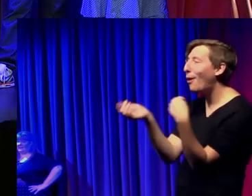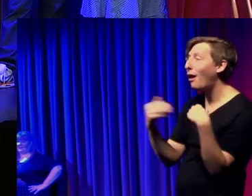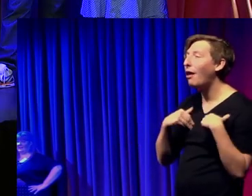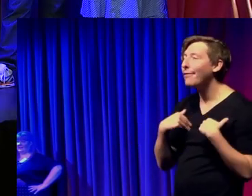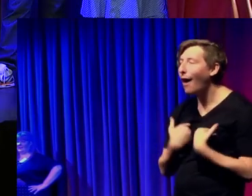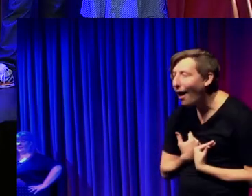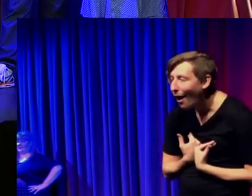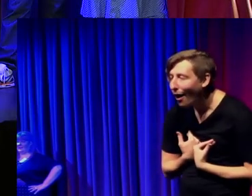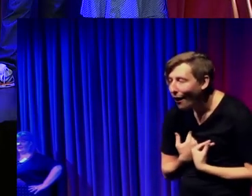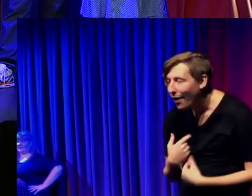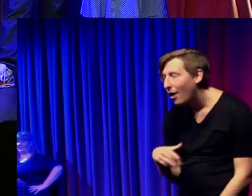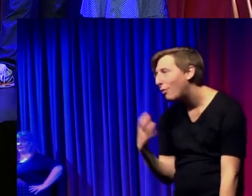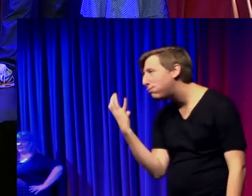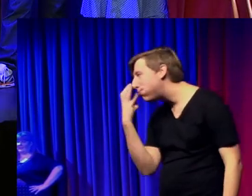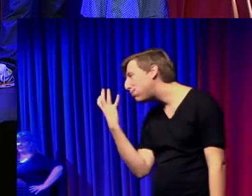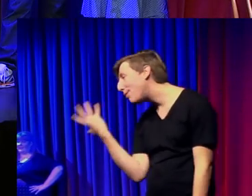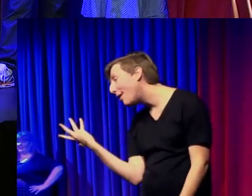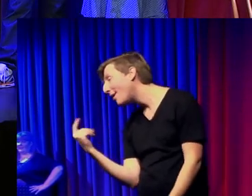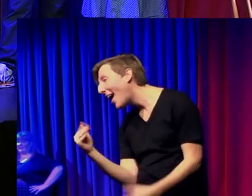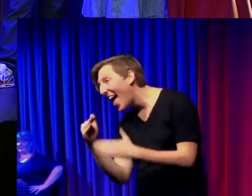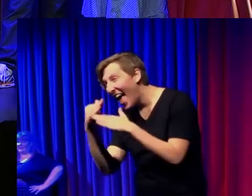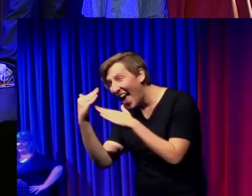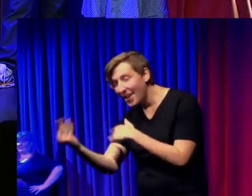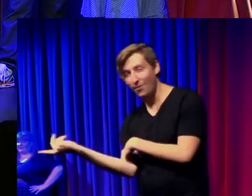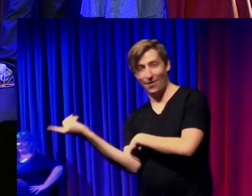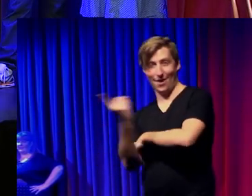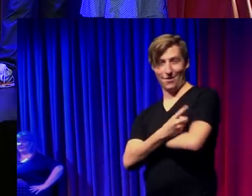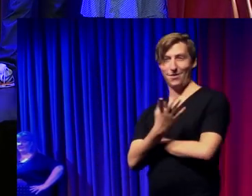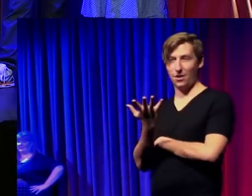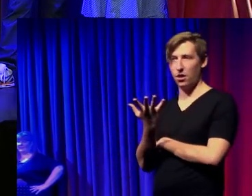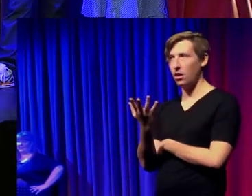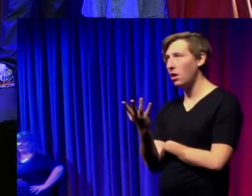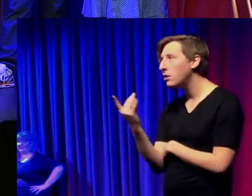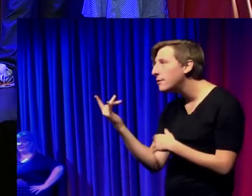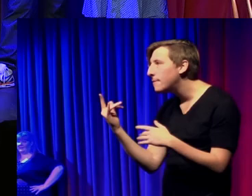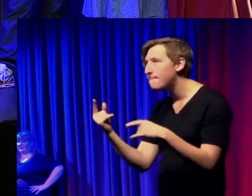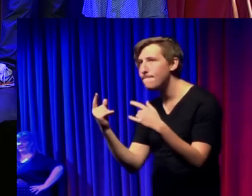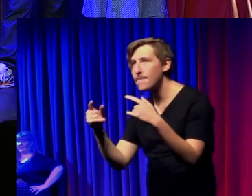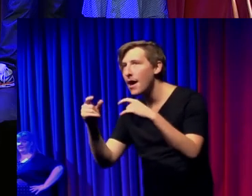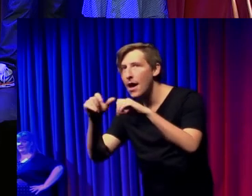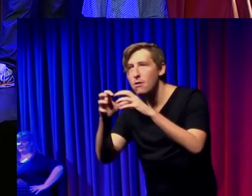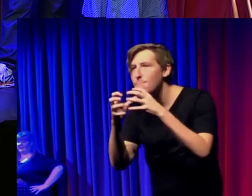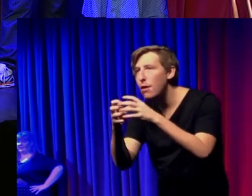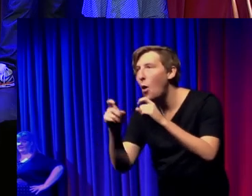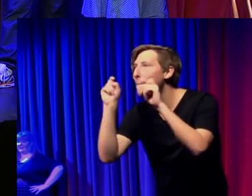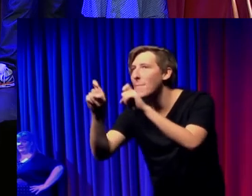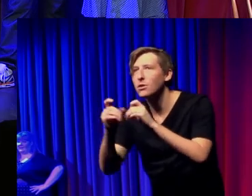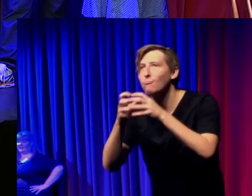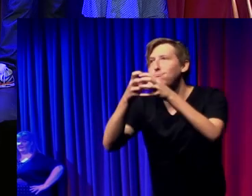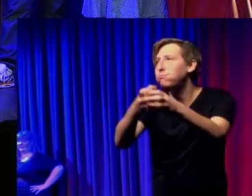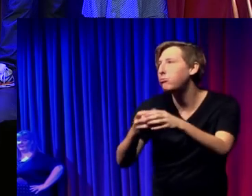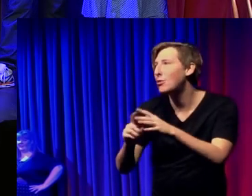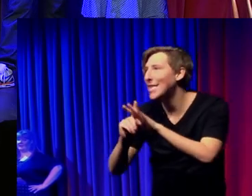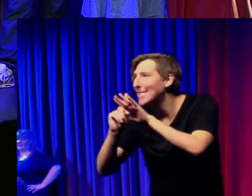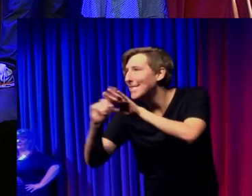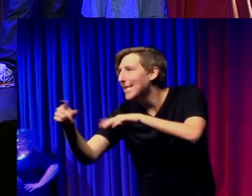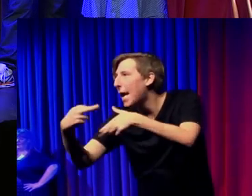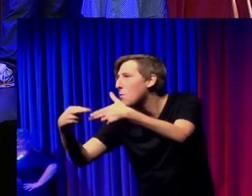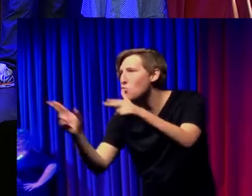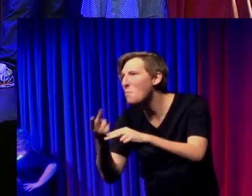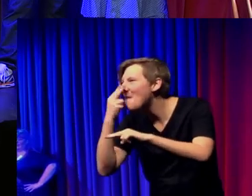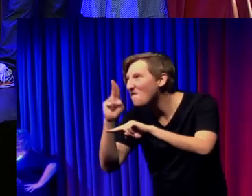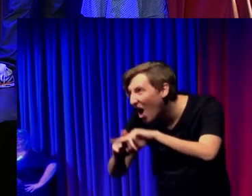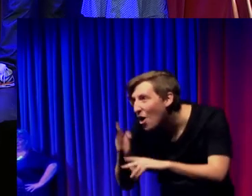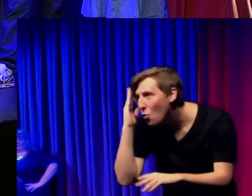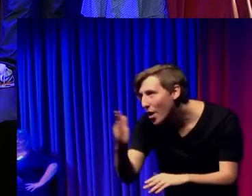tired. I was tired. So it's the end of the day, and everybody's like, you know what, escape room, we gotta go, it's amazing. And I was like, all right.